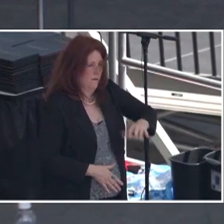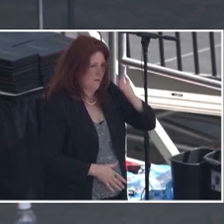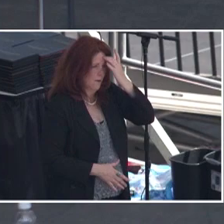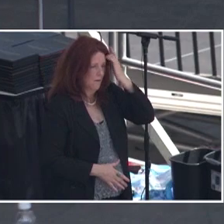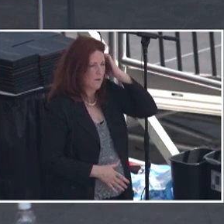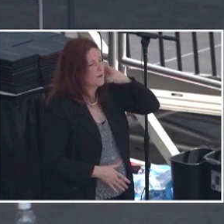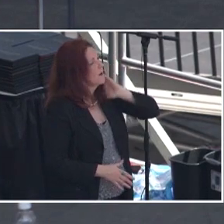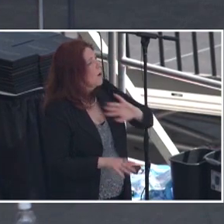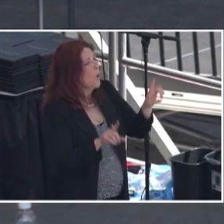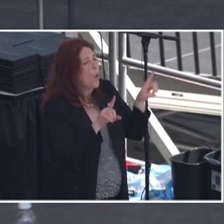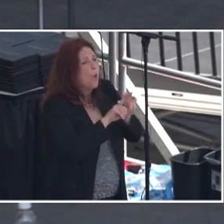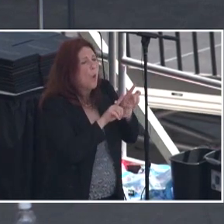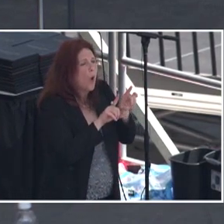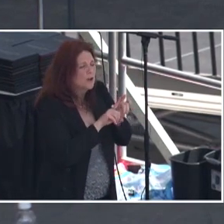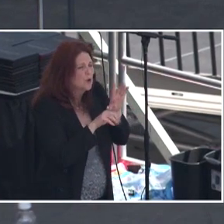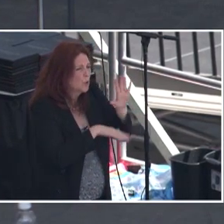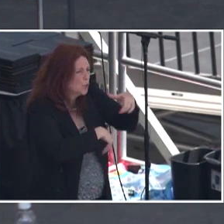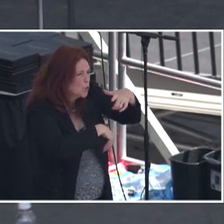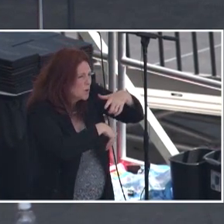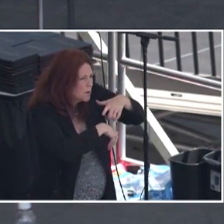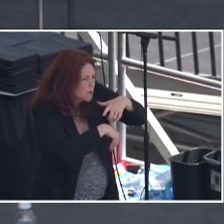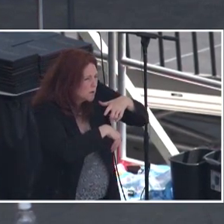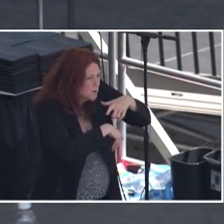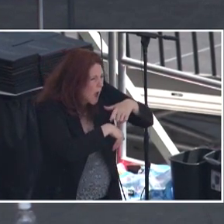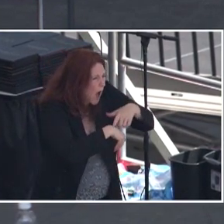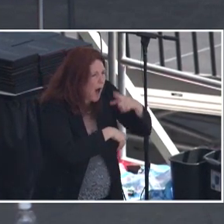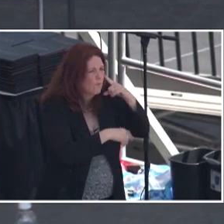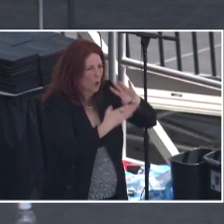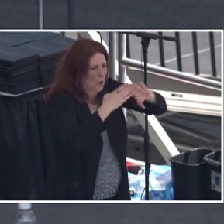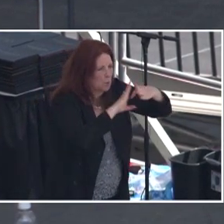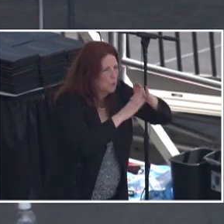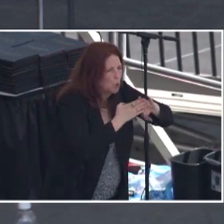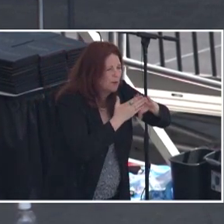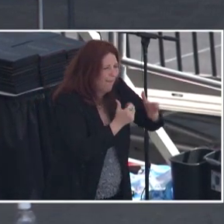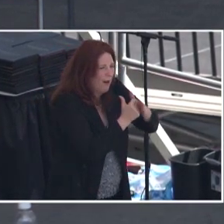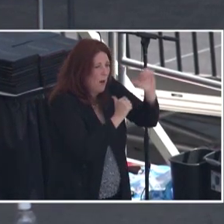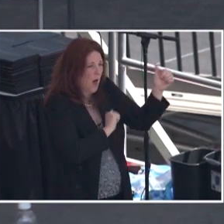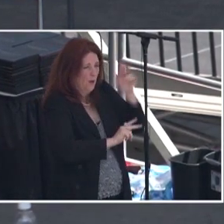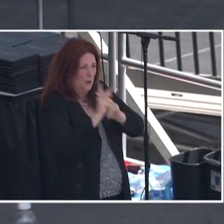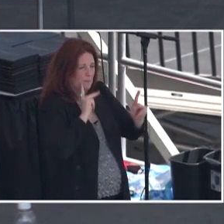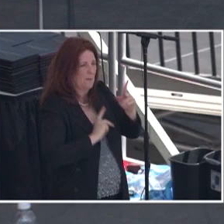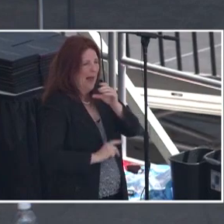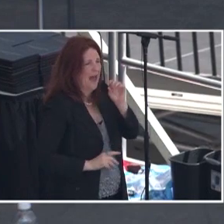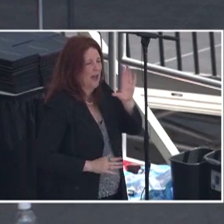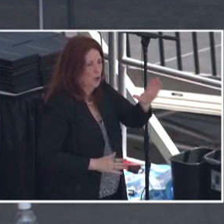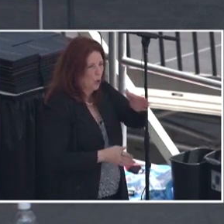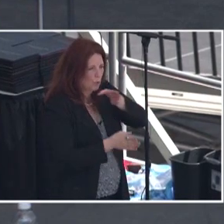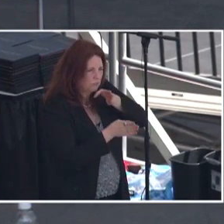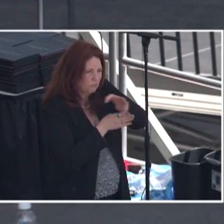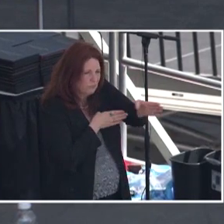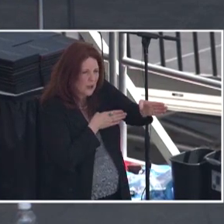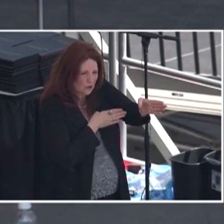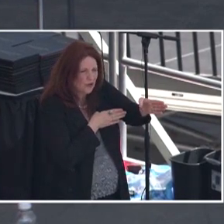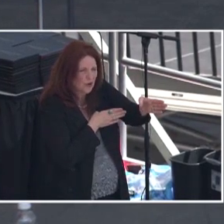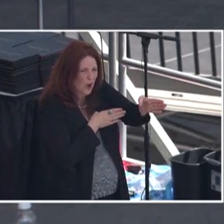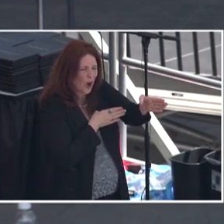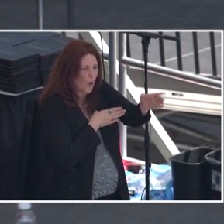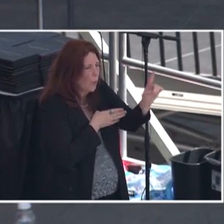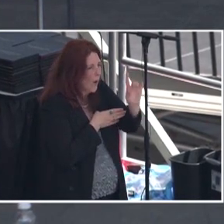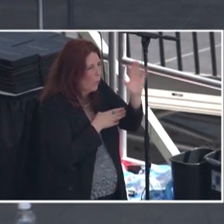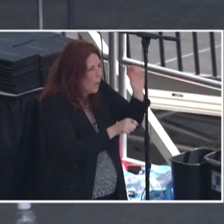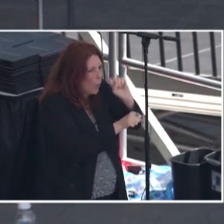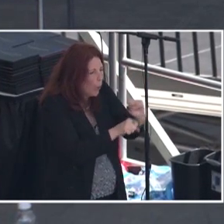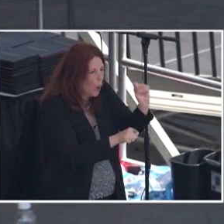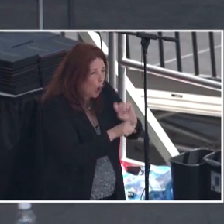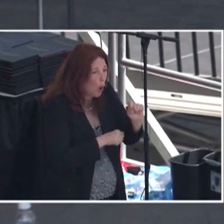It is also an investment in your community and your intended professional field. You are role